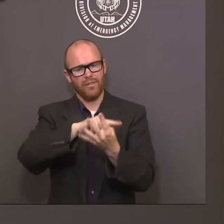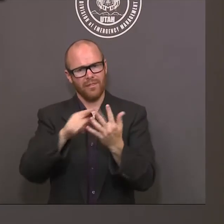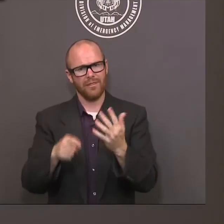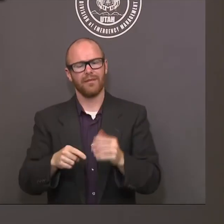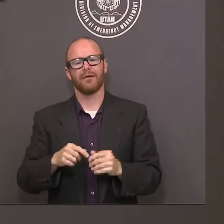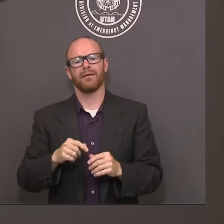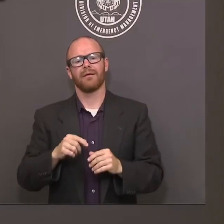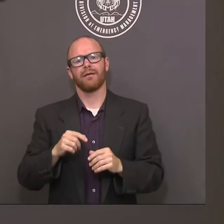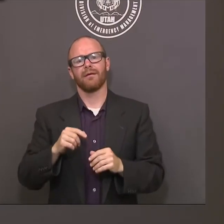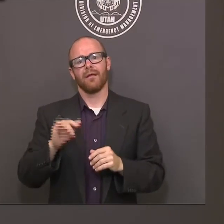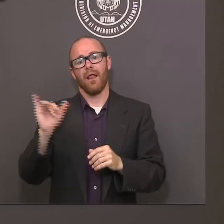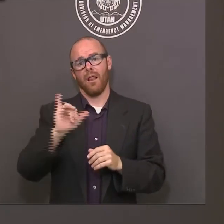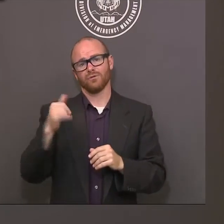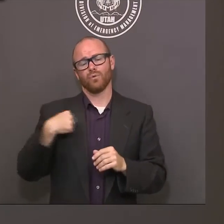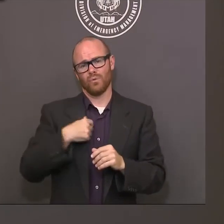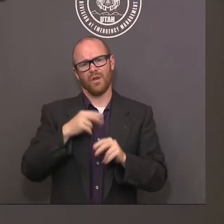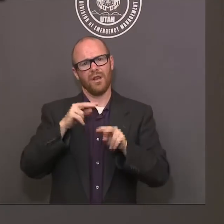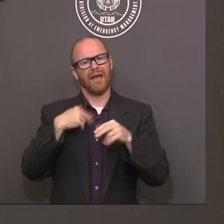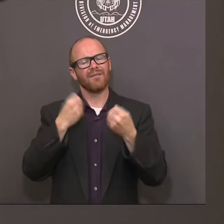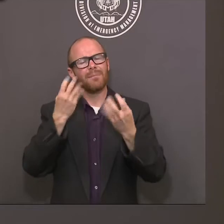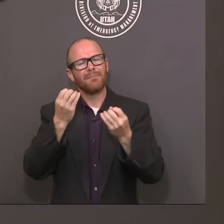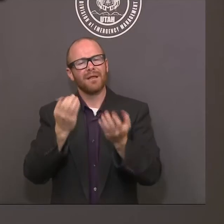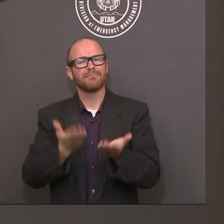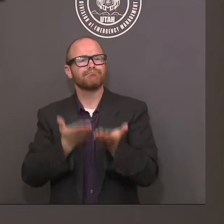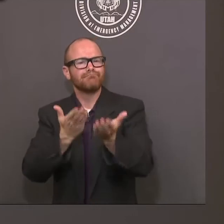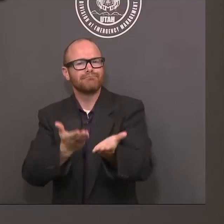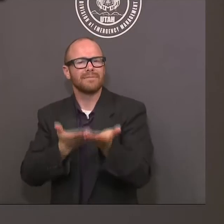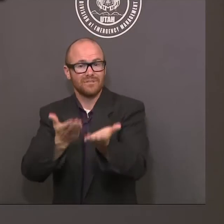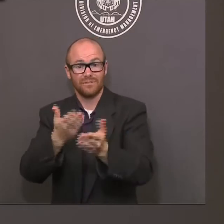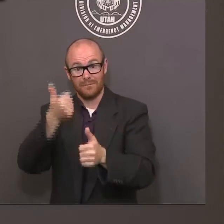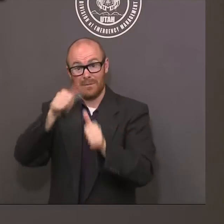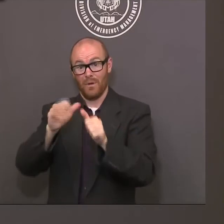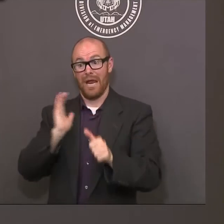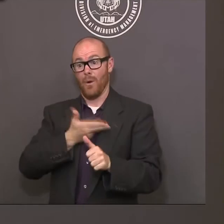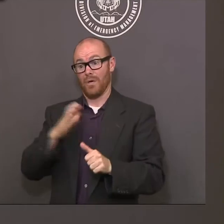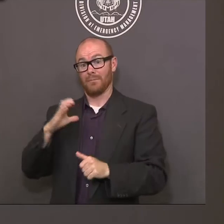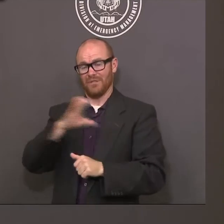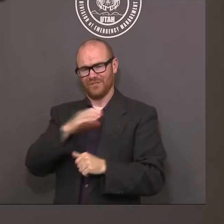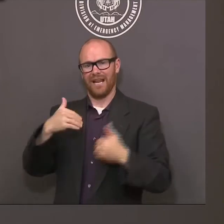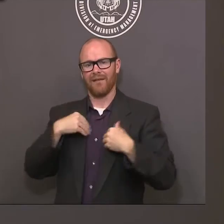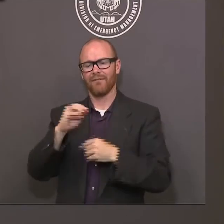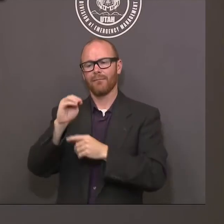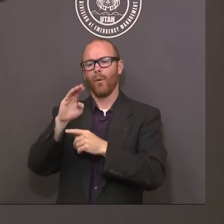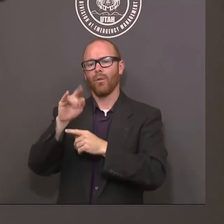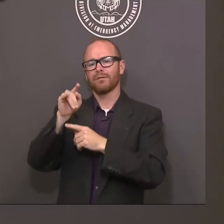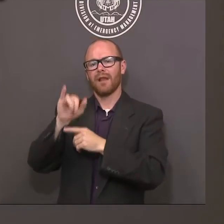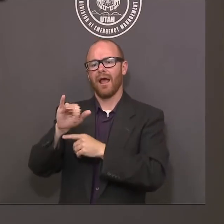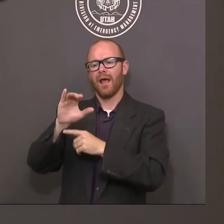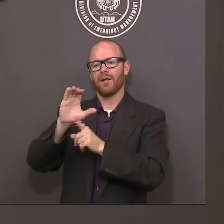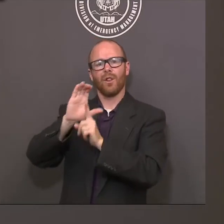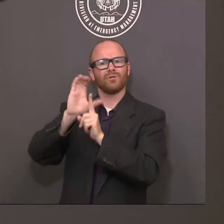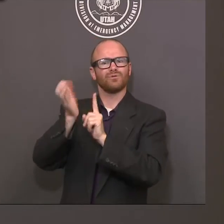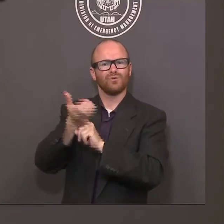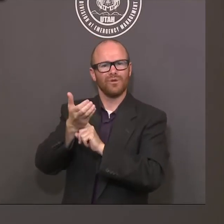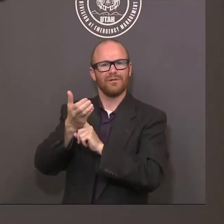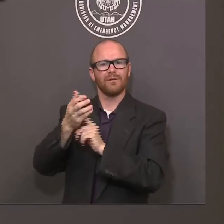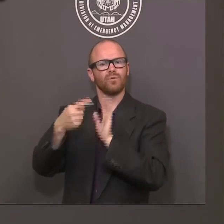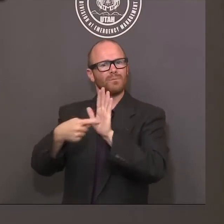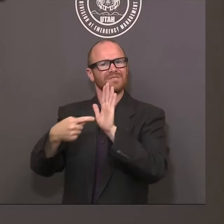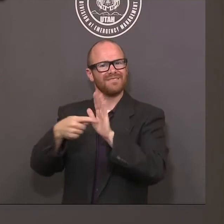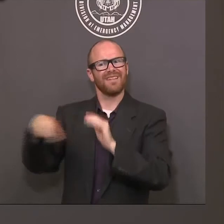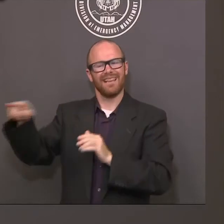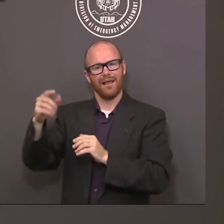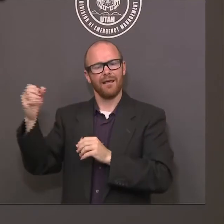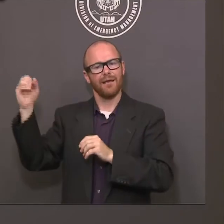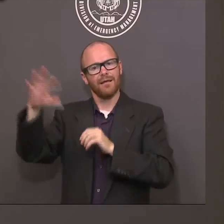adopt a number of the recommendations proposed by the Multicultural Commission of the Governor's Economic Task Force. Lots of work to